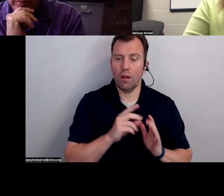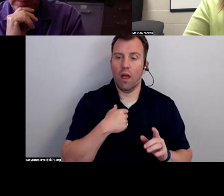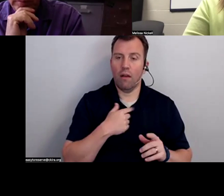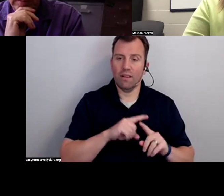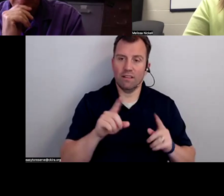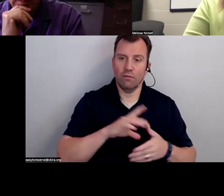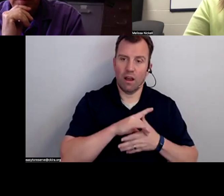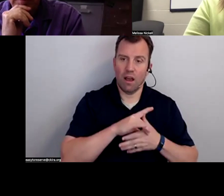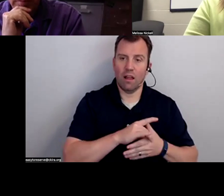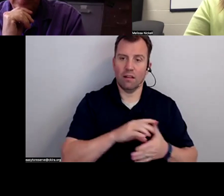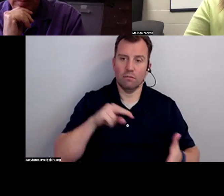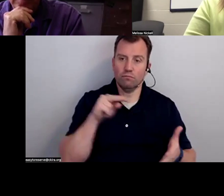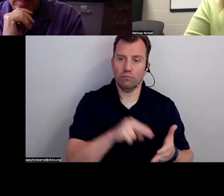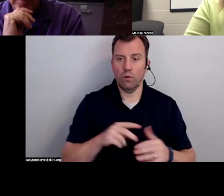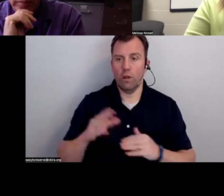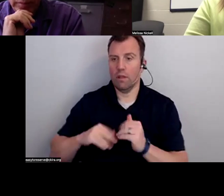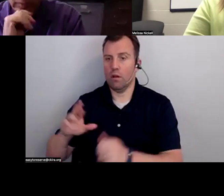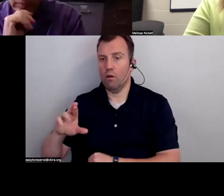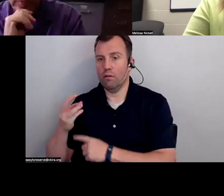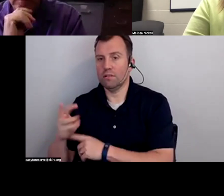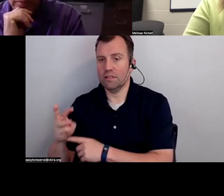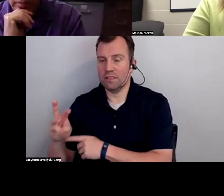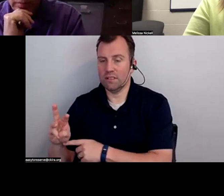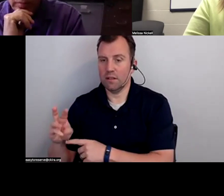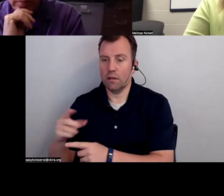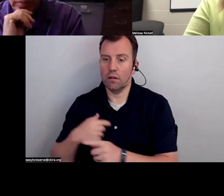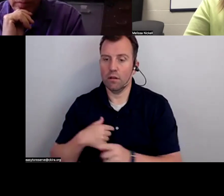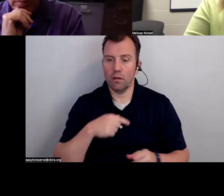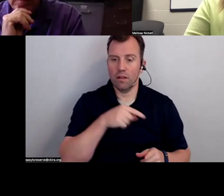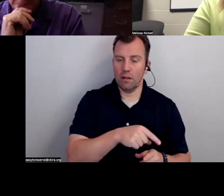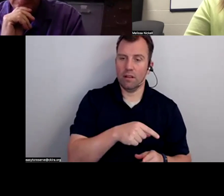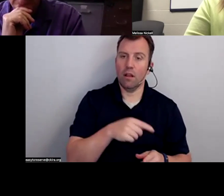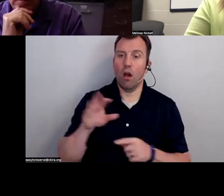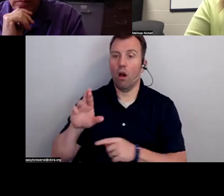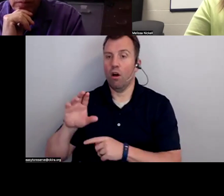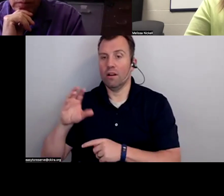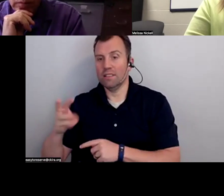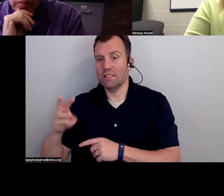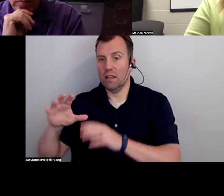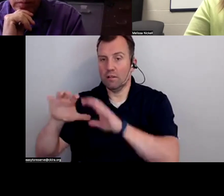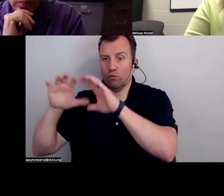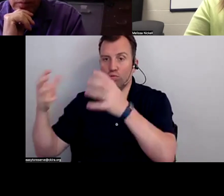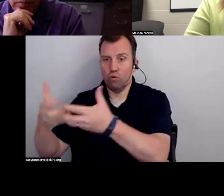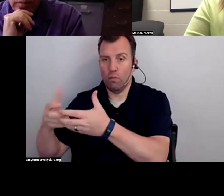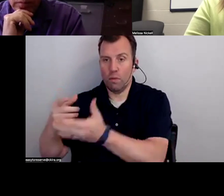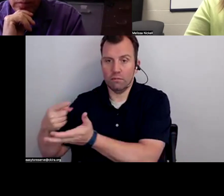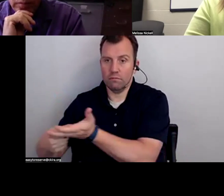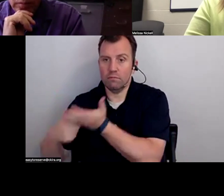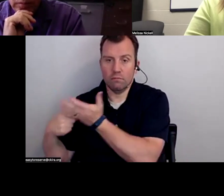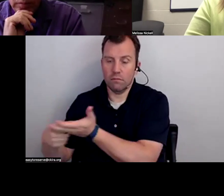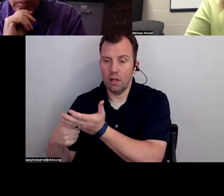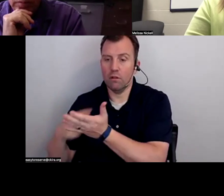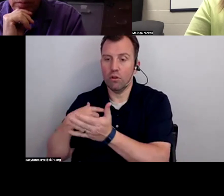than the R16s are. So there's a larger, R16s are reviewed as a group. So you're